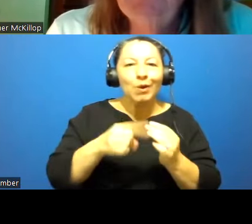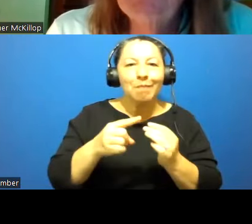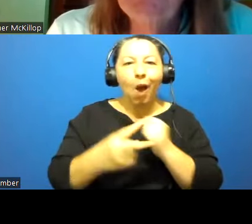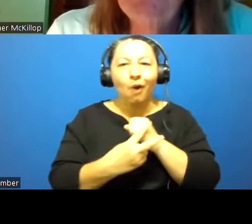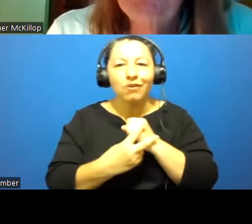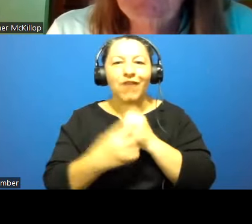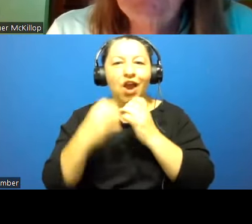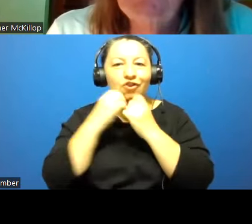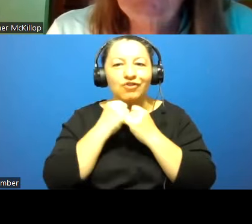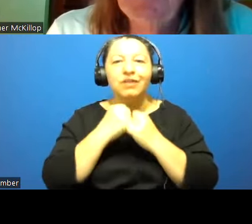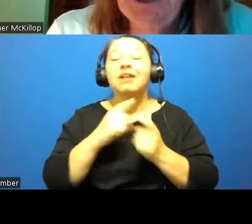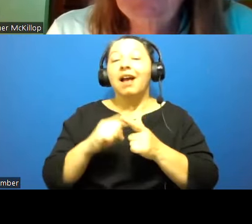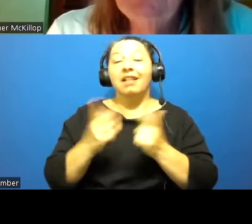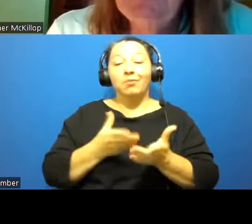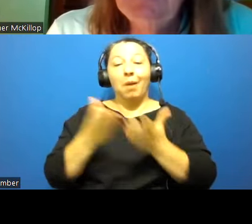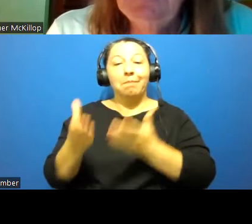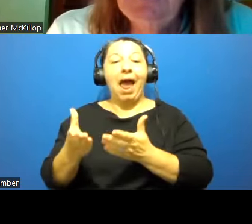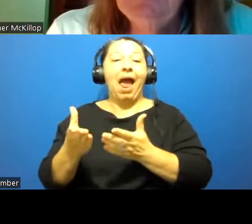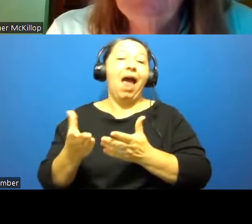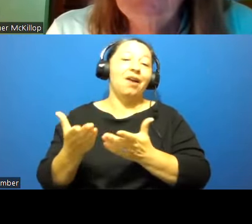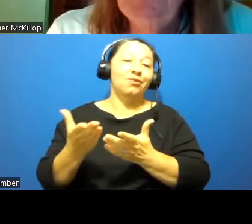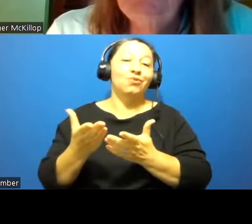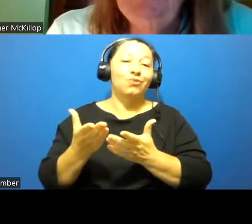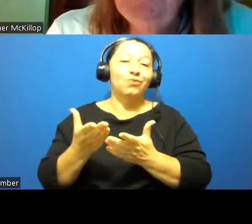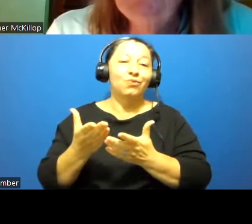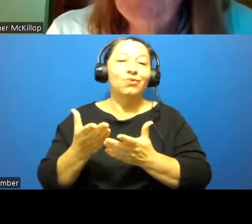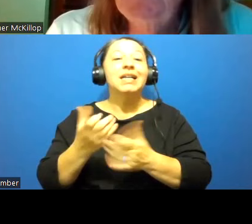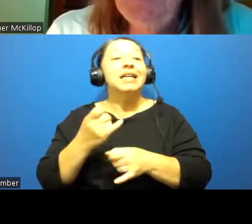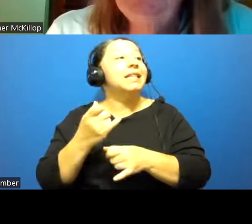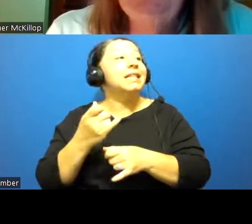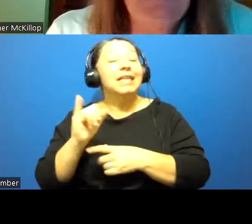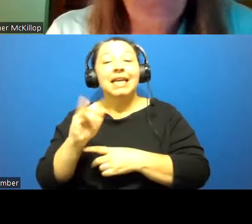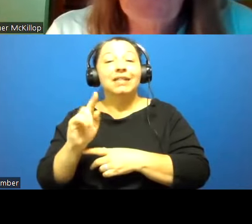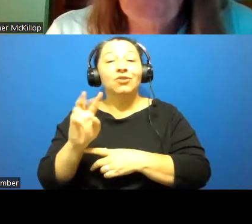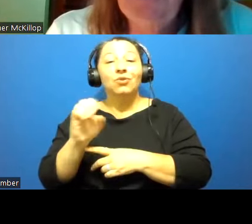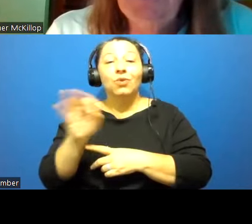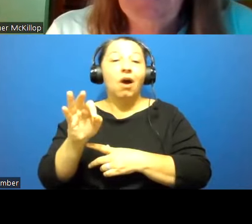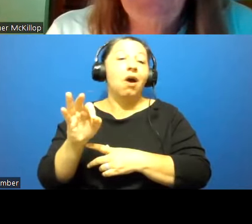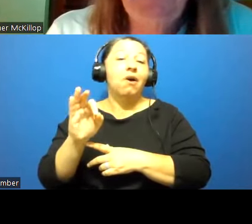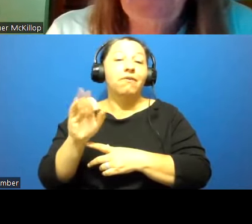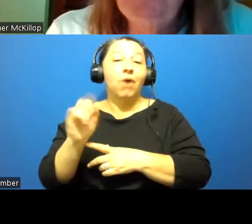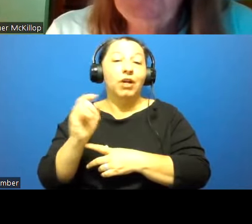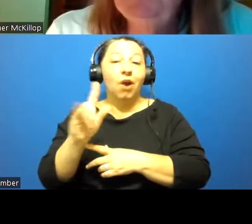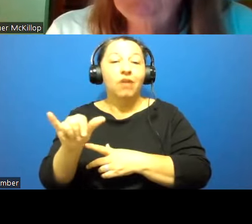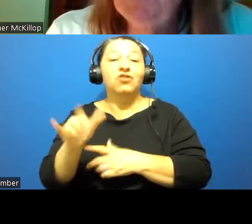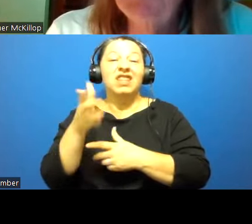Then it was returned to the Institute of Archaeology, conserved, and this one remains in Punta Gorda, and there's a 3D printed